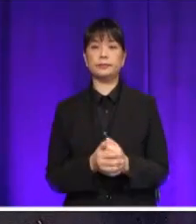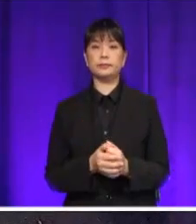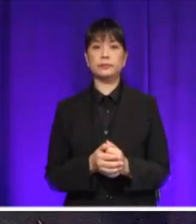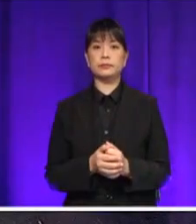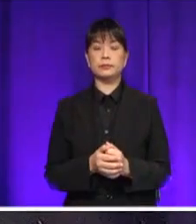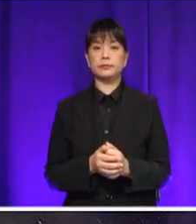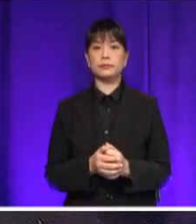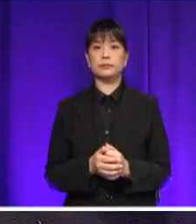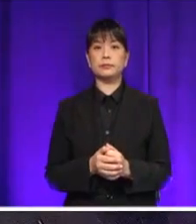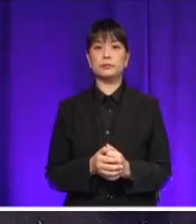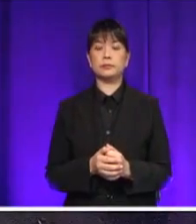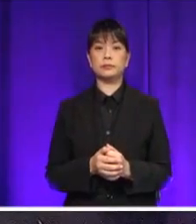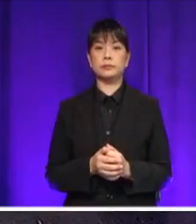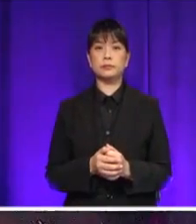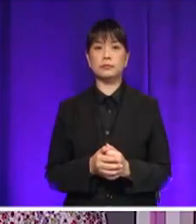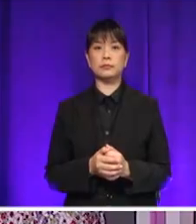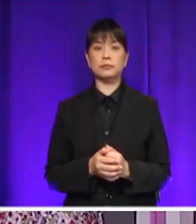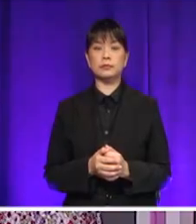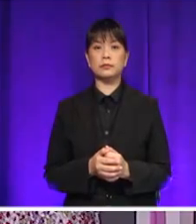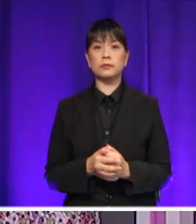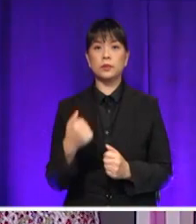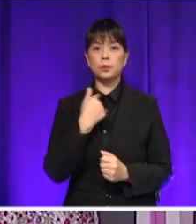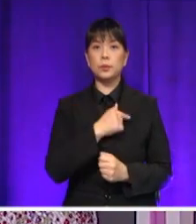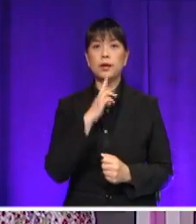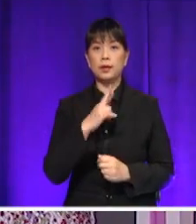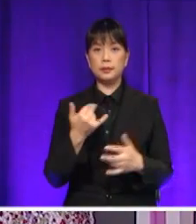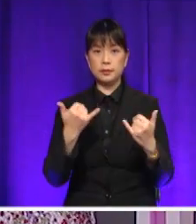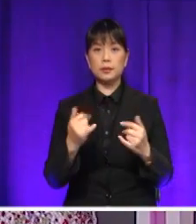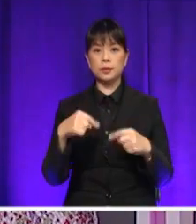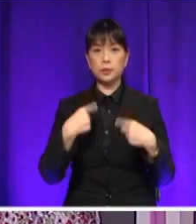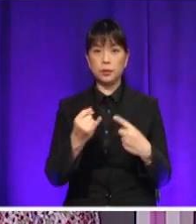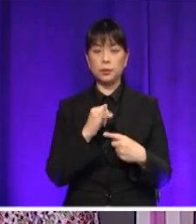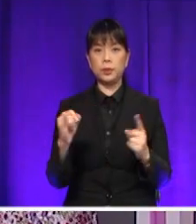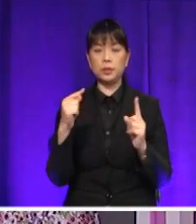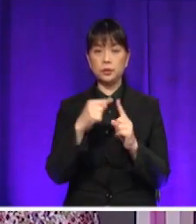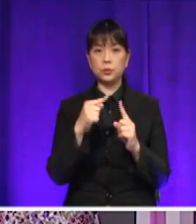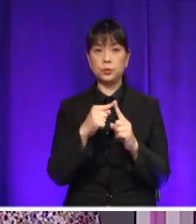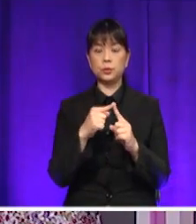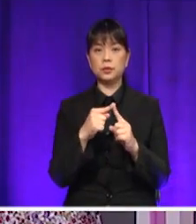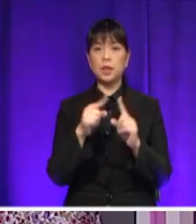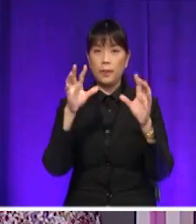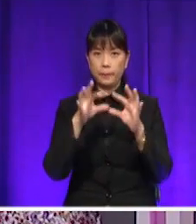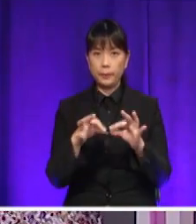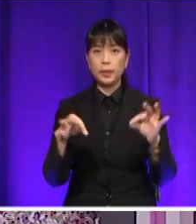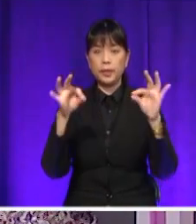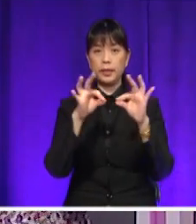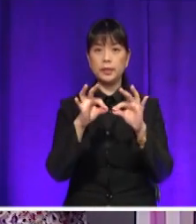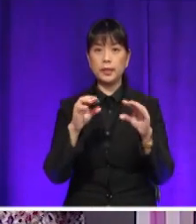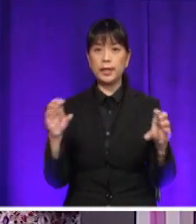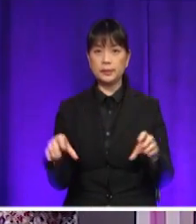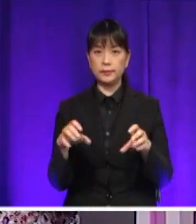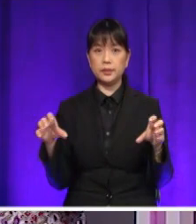proceed. Okay, teacher, let's go. All right, we are now going into our main activity, which is listening.